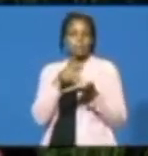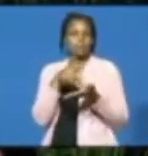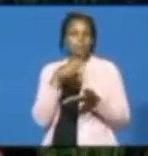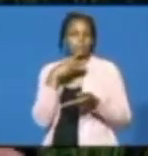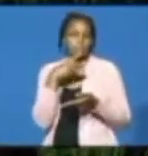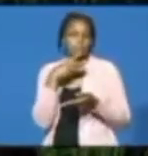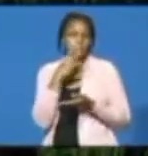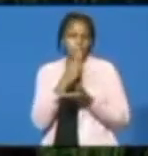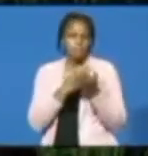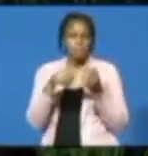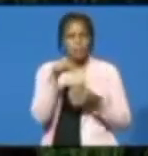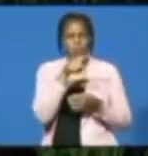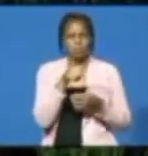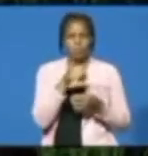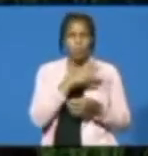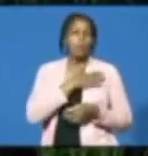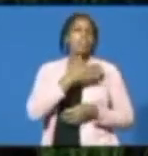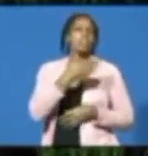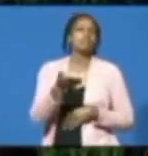Some of you deliberately,